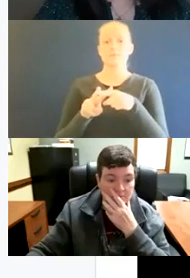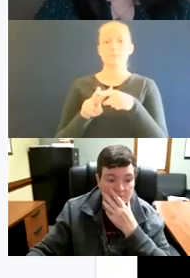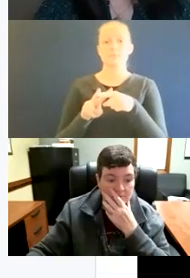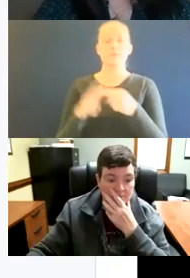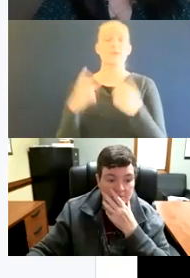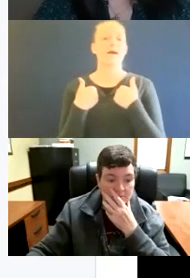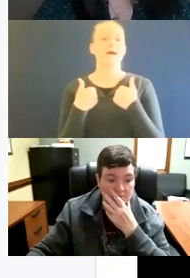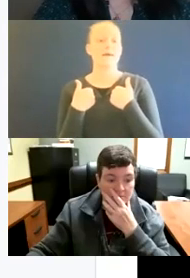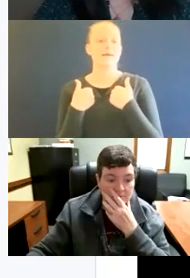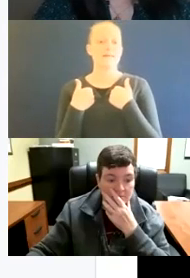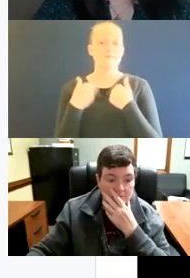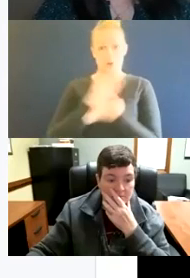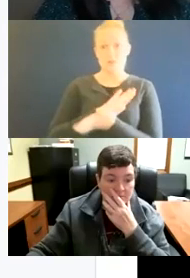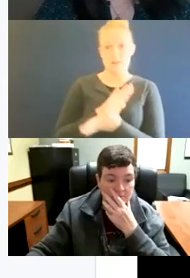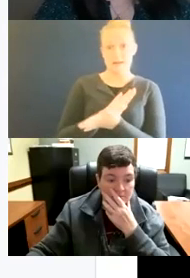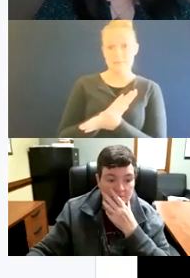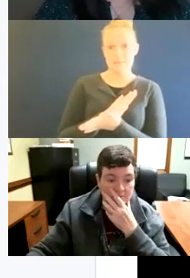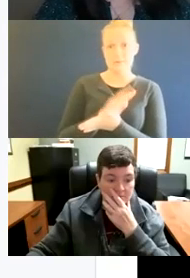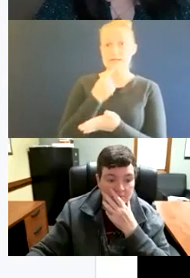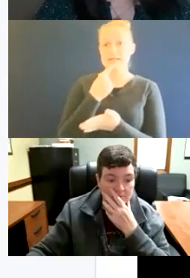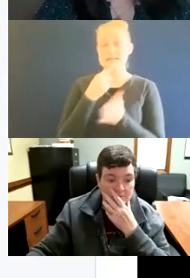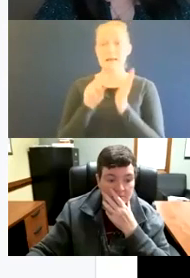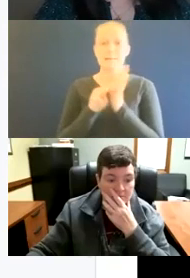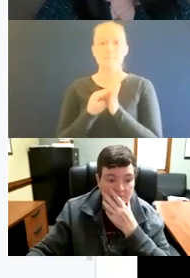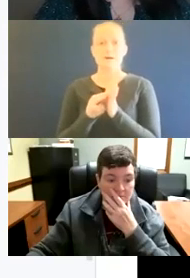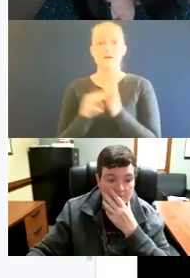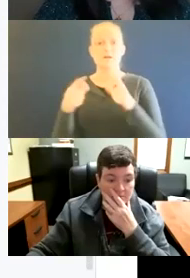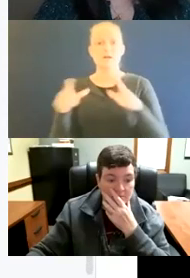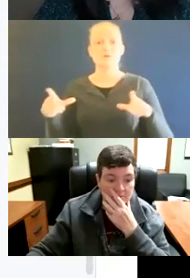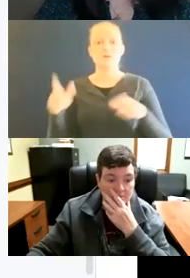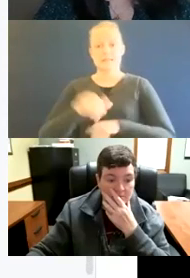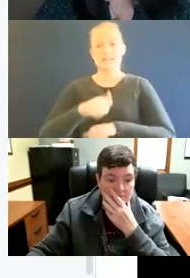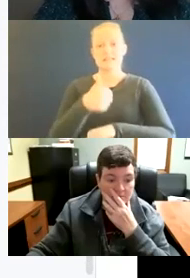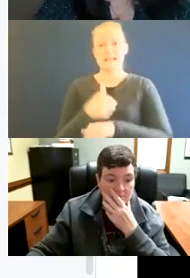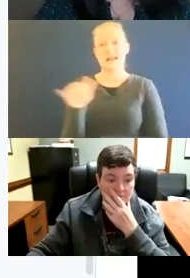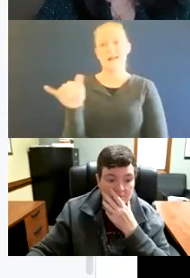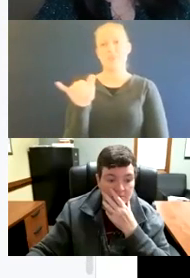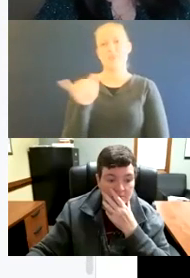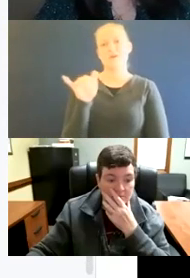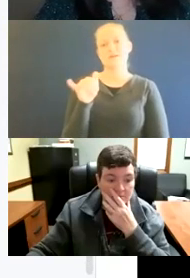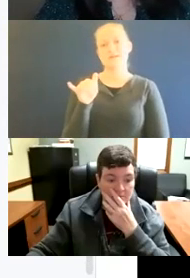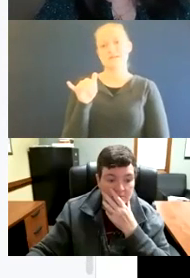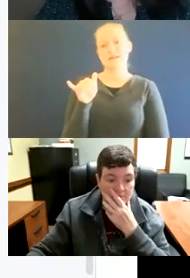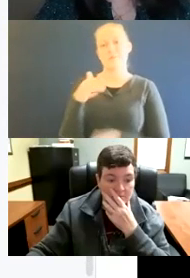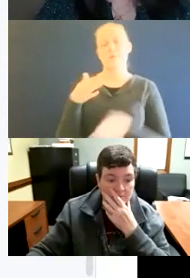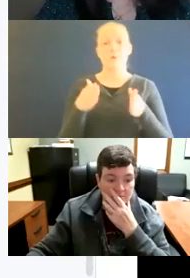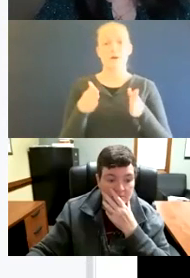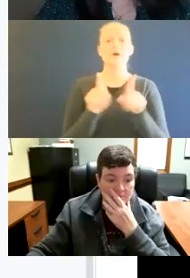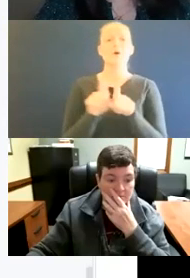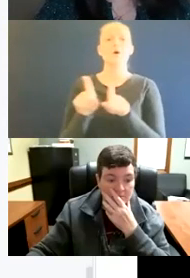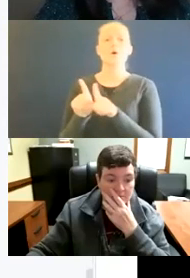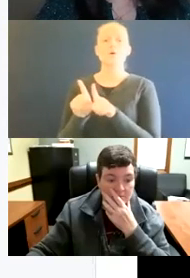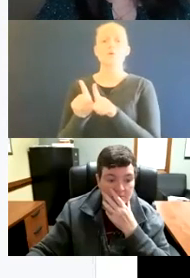for modeling or aided language, set up with the same format, and also for respecting multimodal